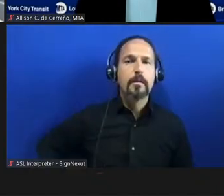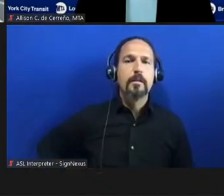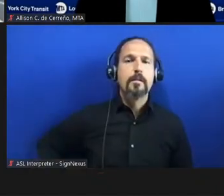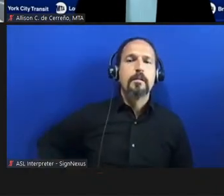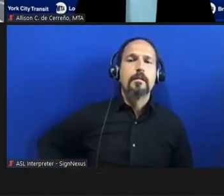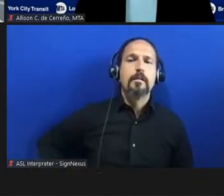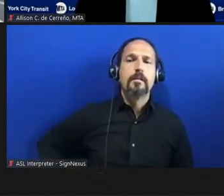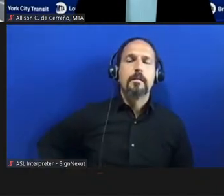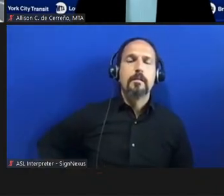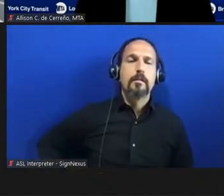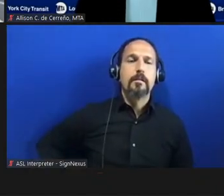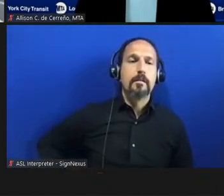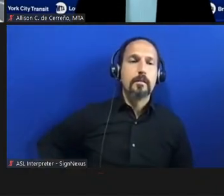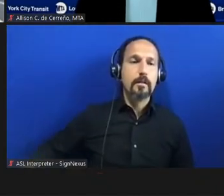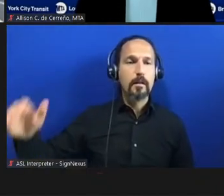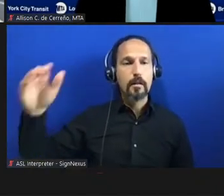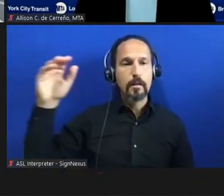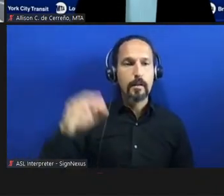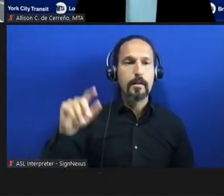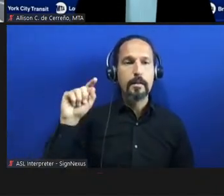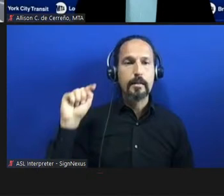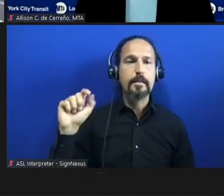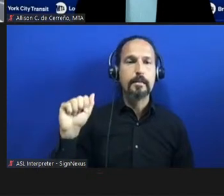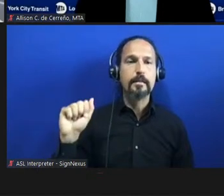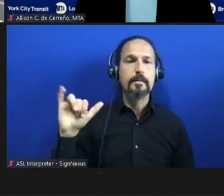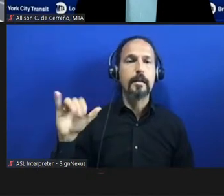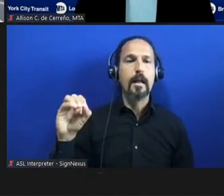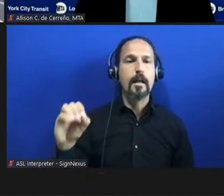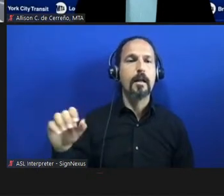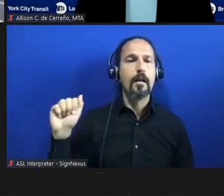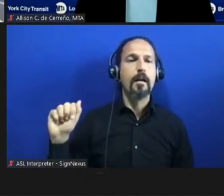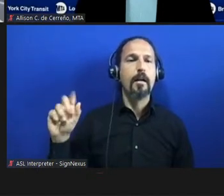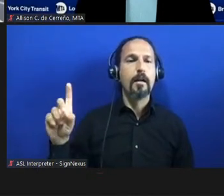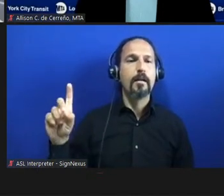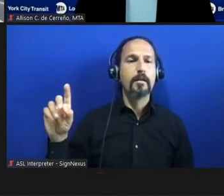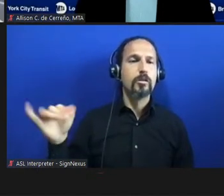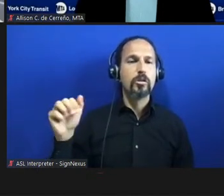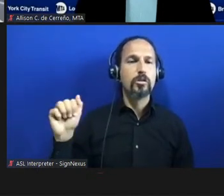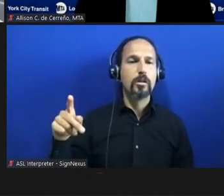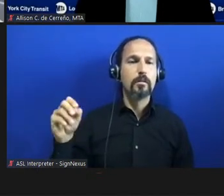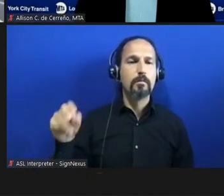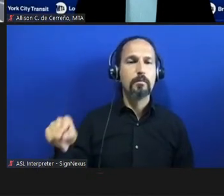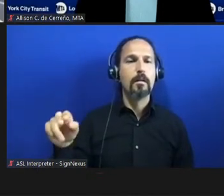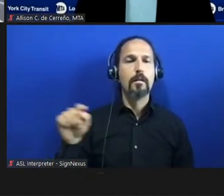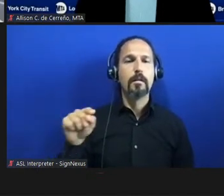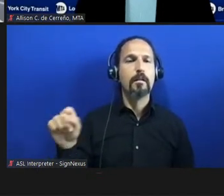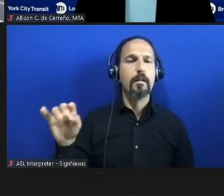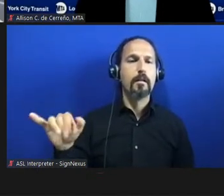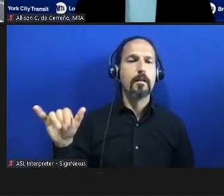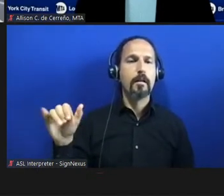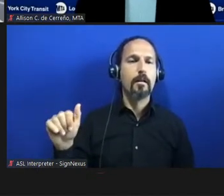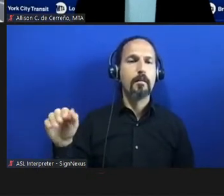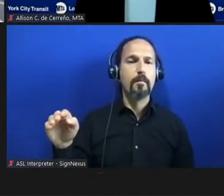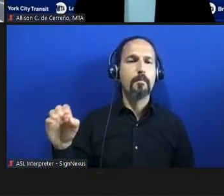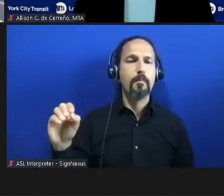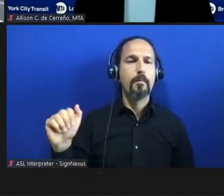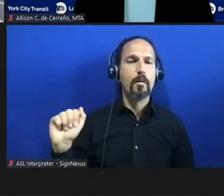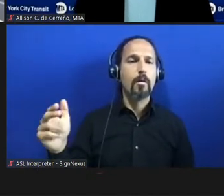our next speaker is Tayo ajapan yamoa bought by Sophia Feist